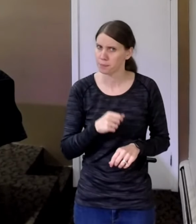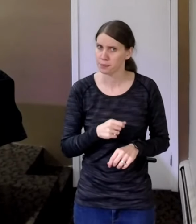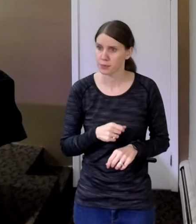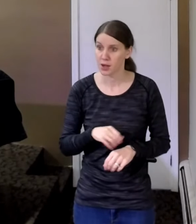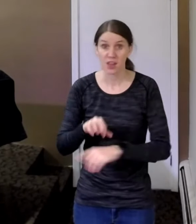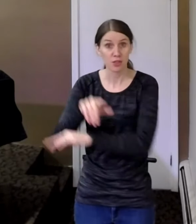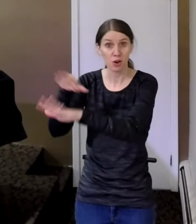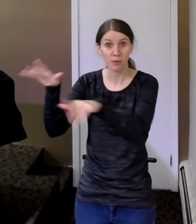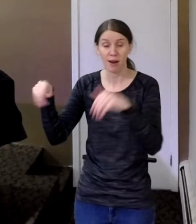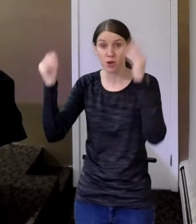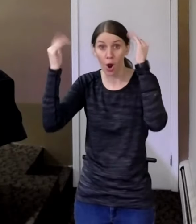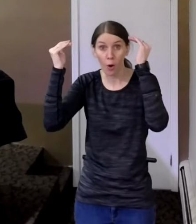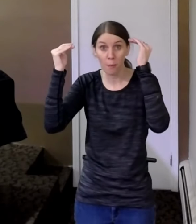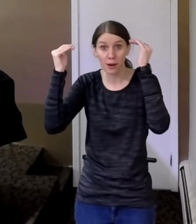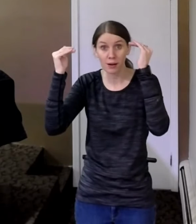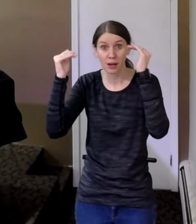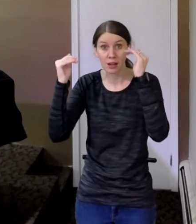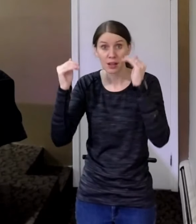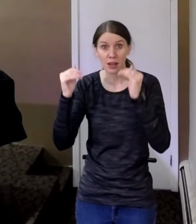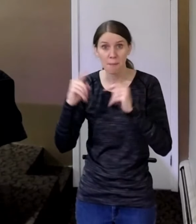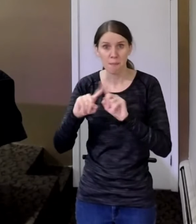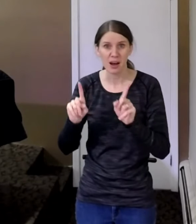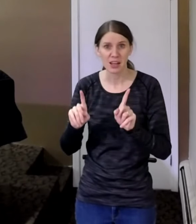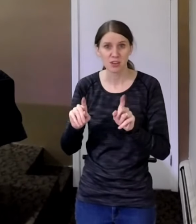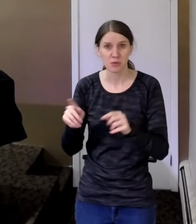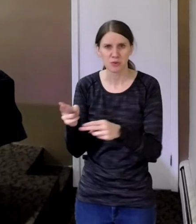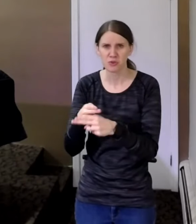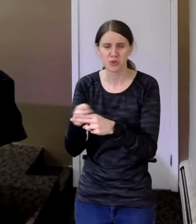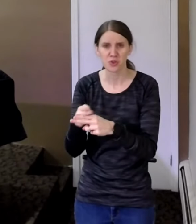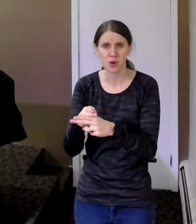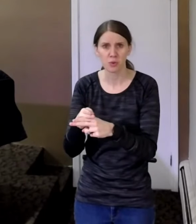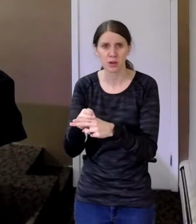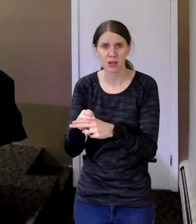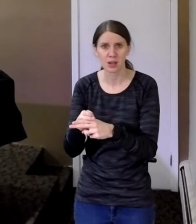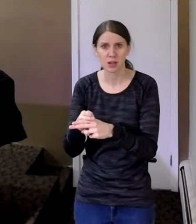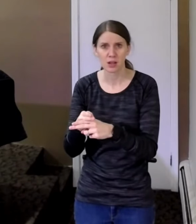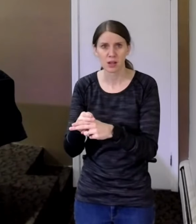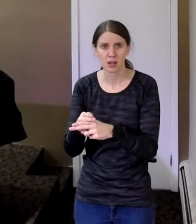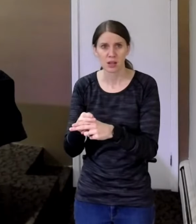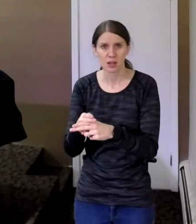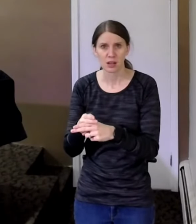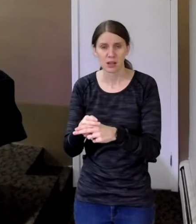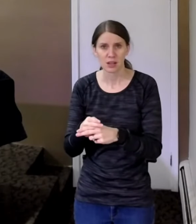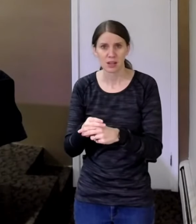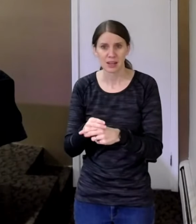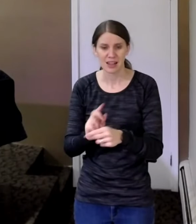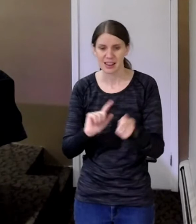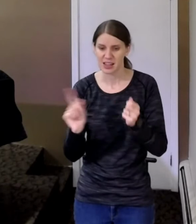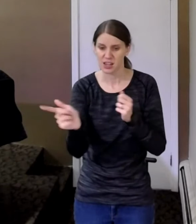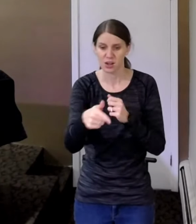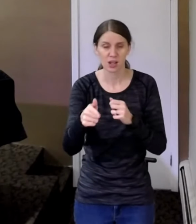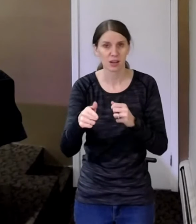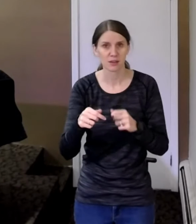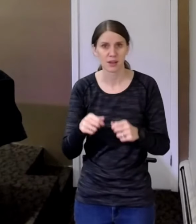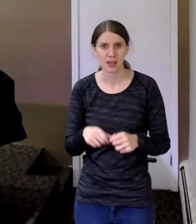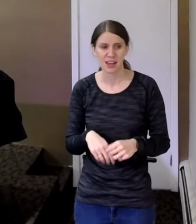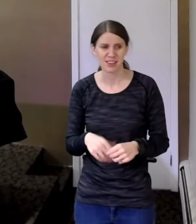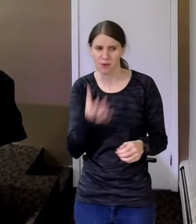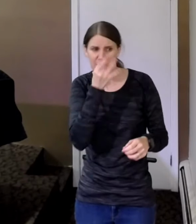short time, these people would go around, the priests and them, the Pharisees, they would go around